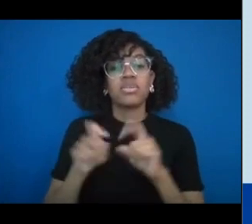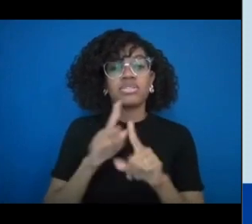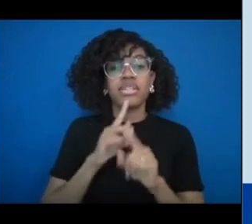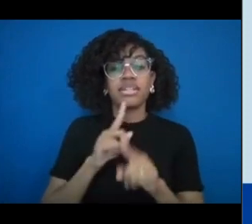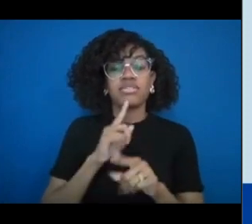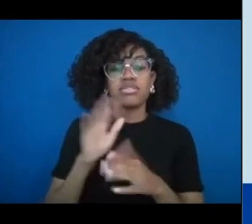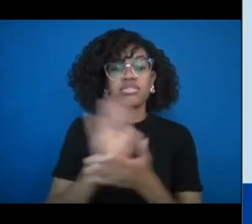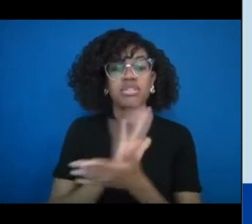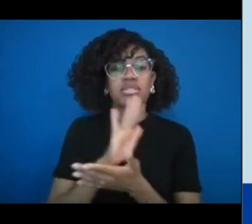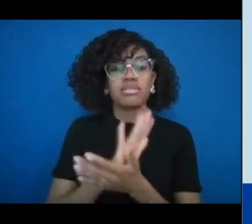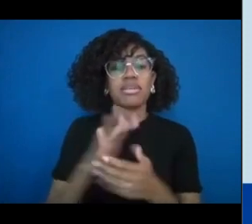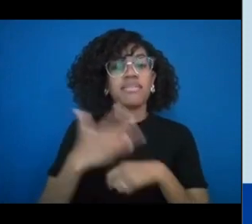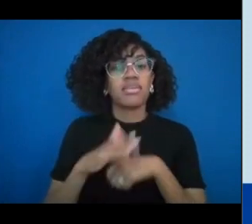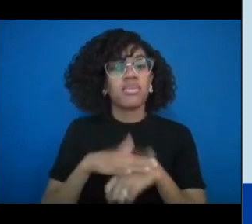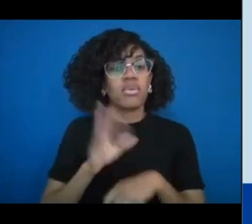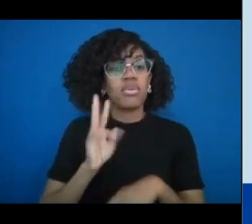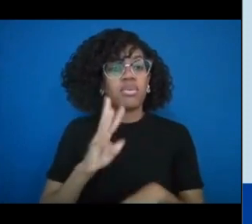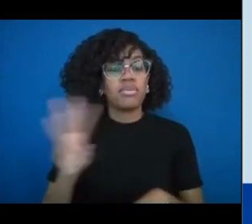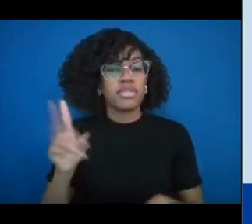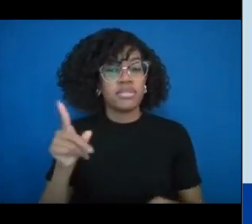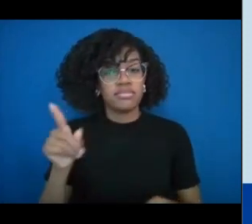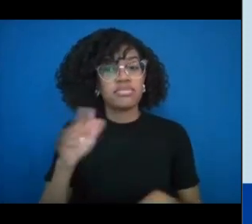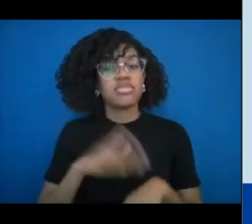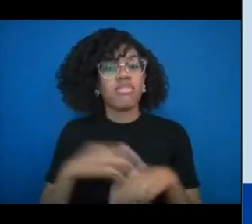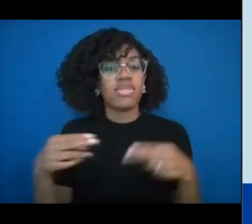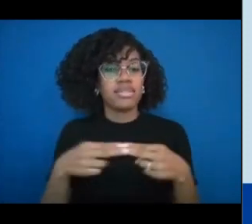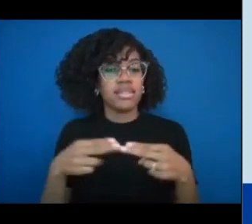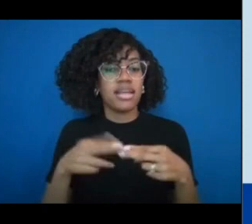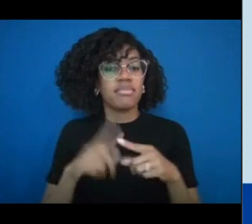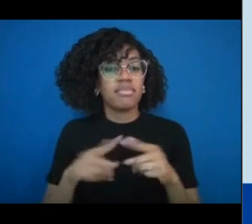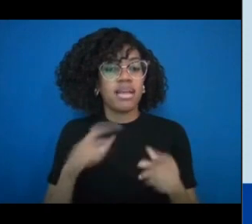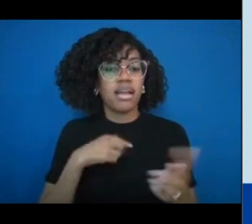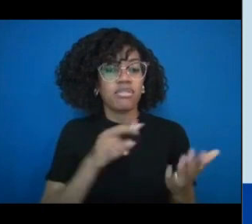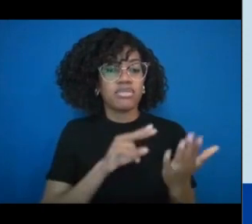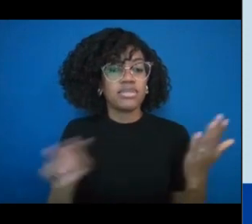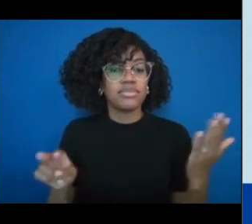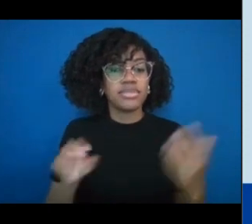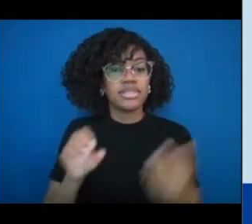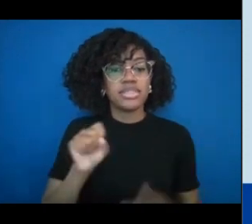on our website. It's listed on the slide, but I'll go ahead and read it out. That's